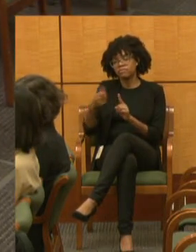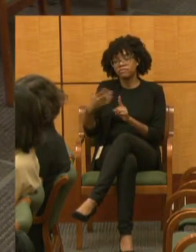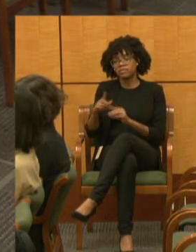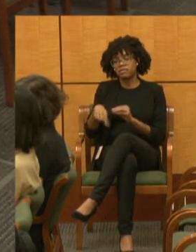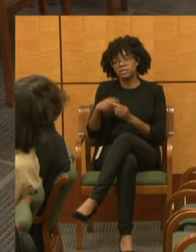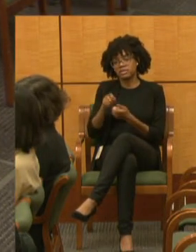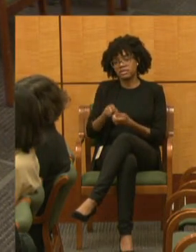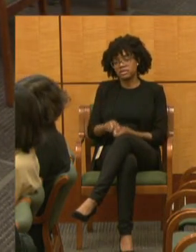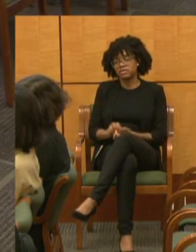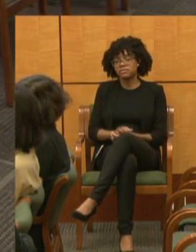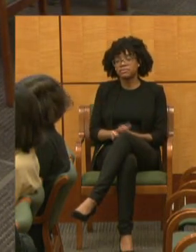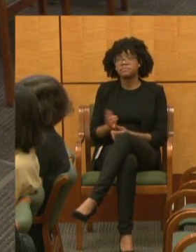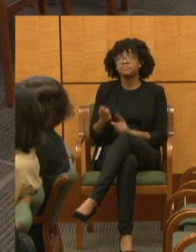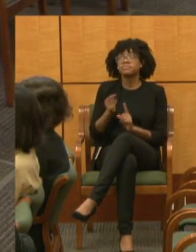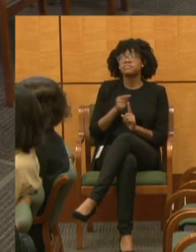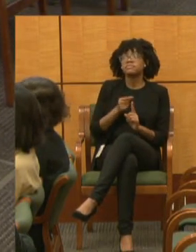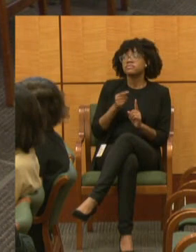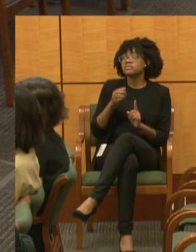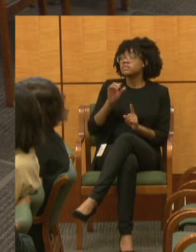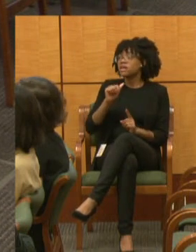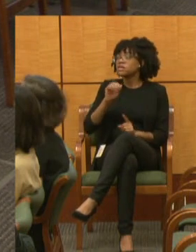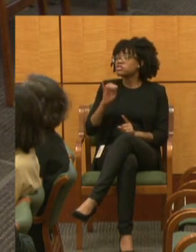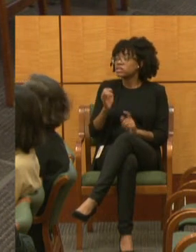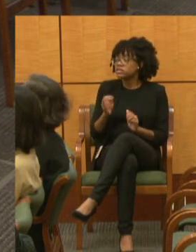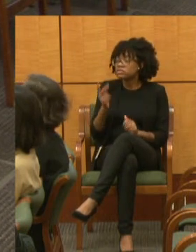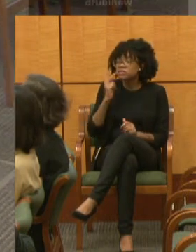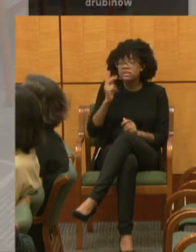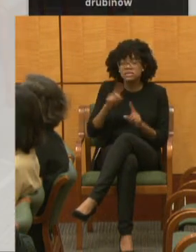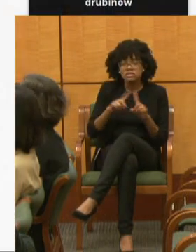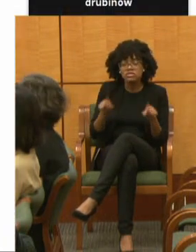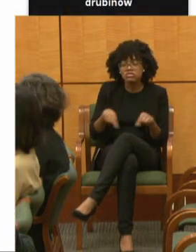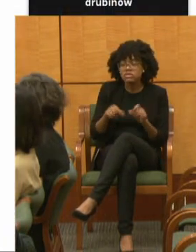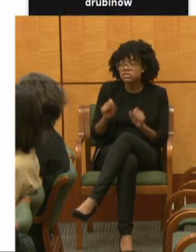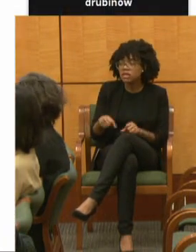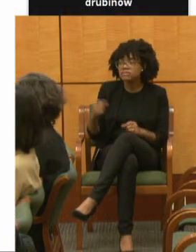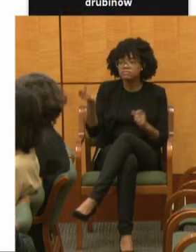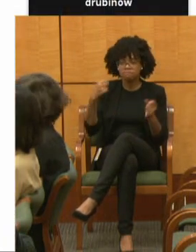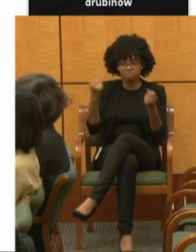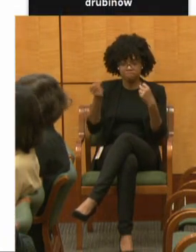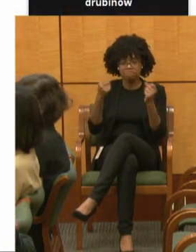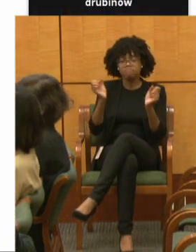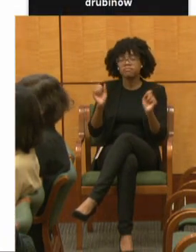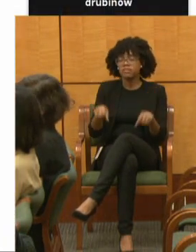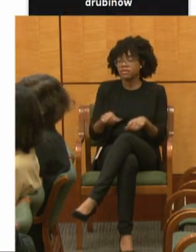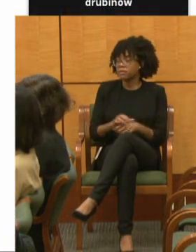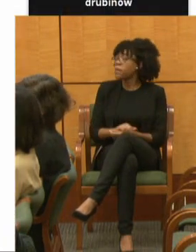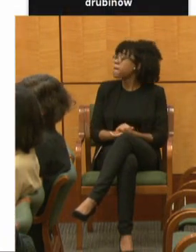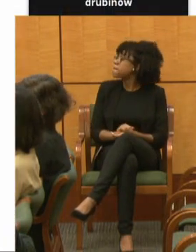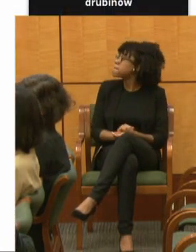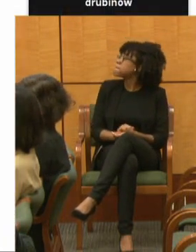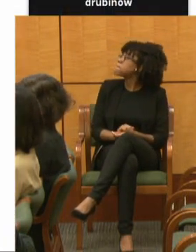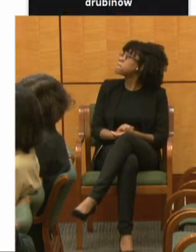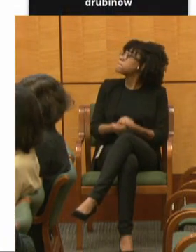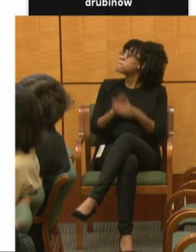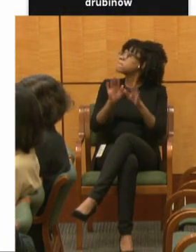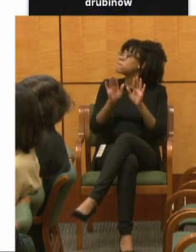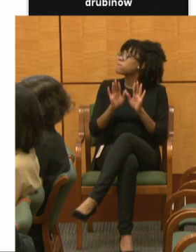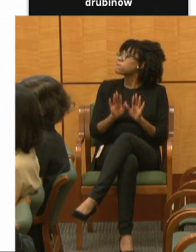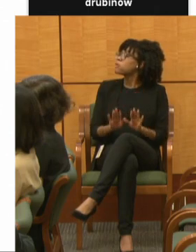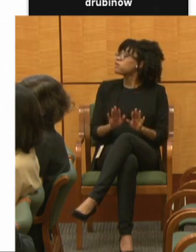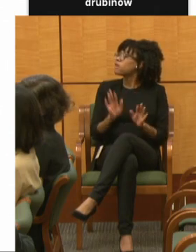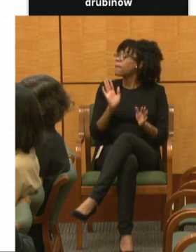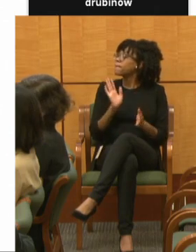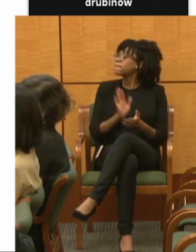Thank you, Gus. Can everybody see my screen? Yes, we can. Wonderful.